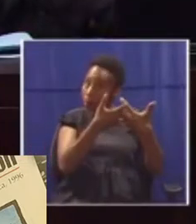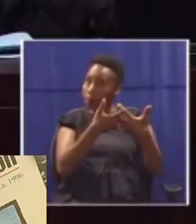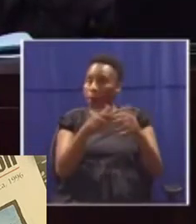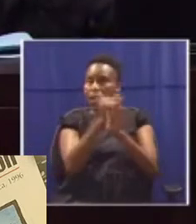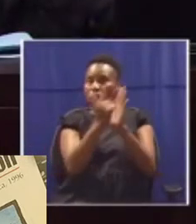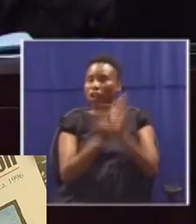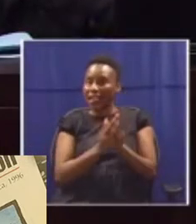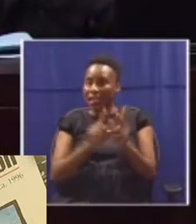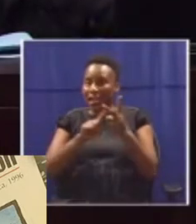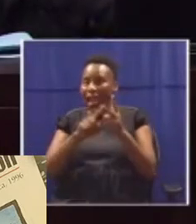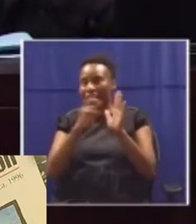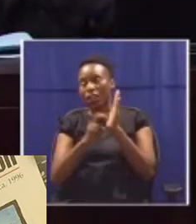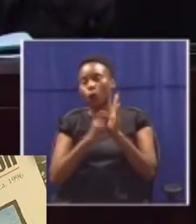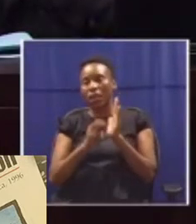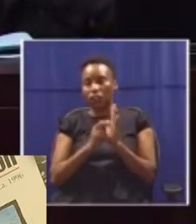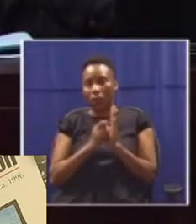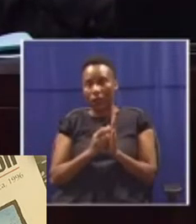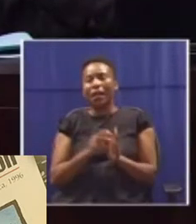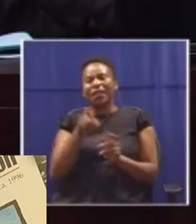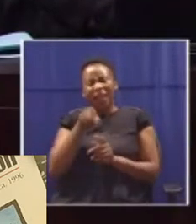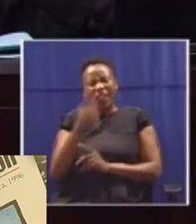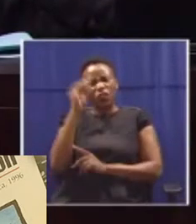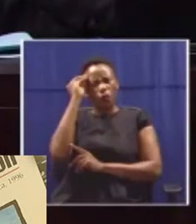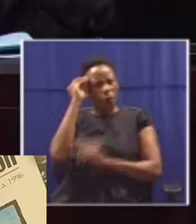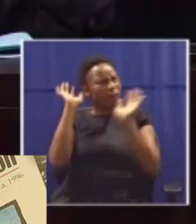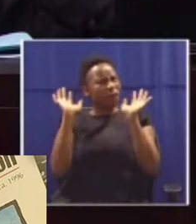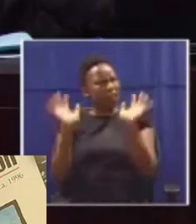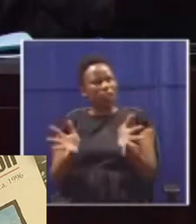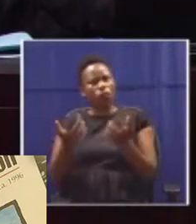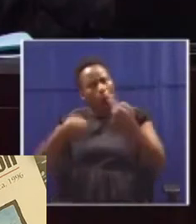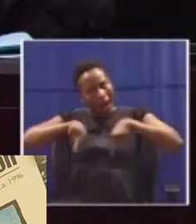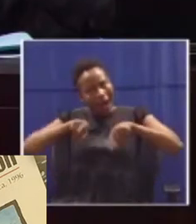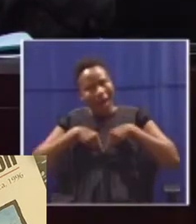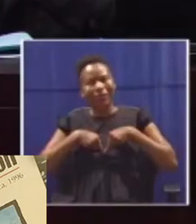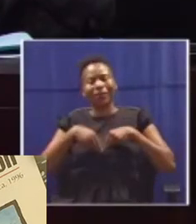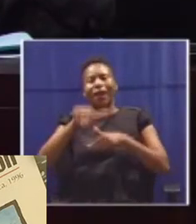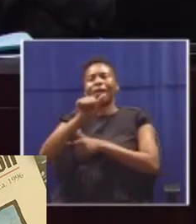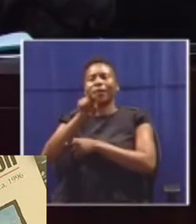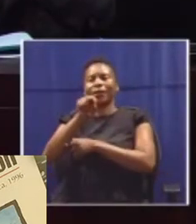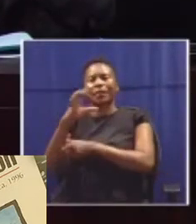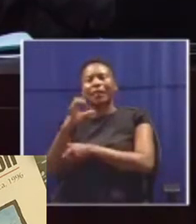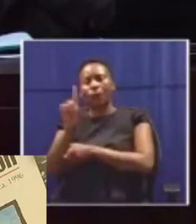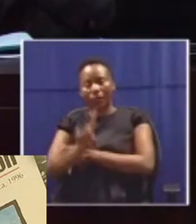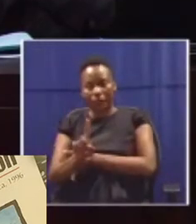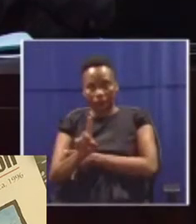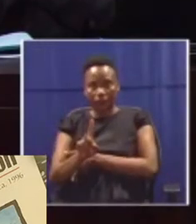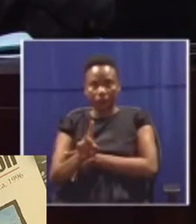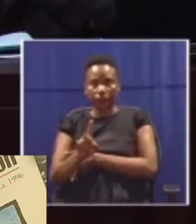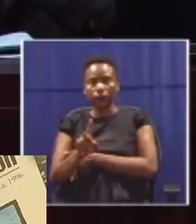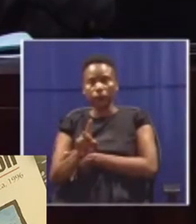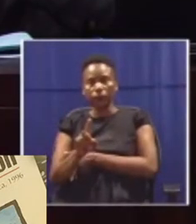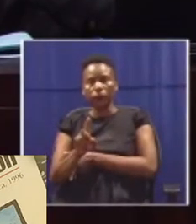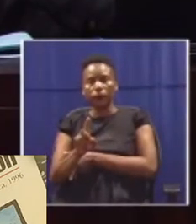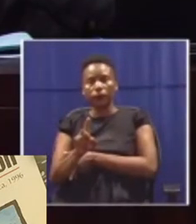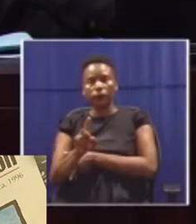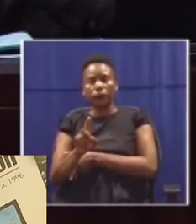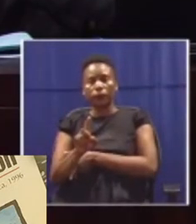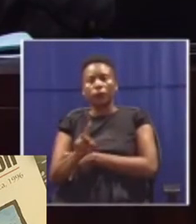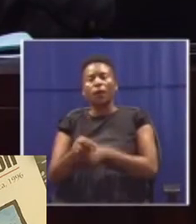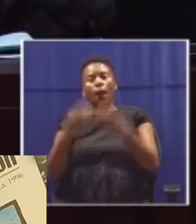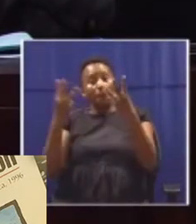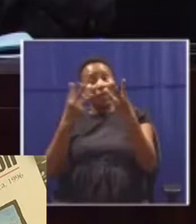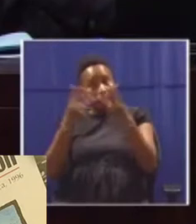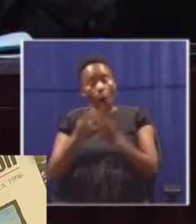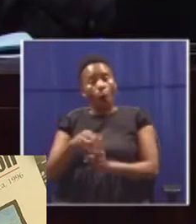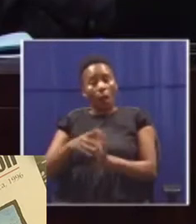regulation. It is what is well known to us as the African National Congress, that the people